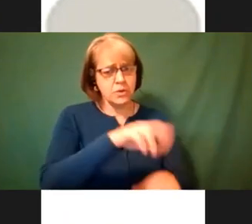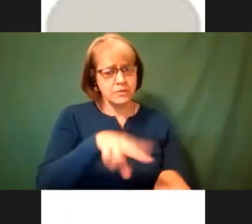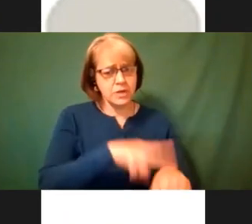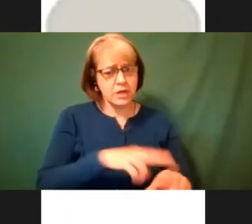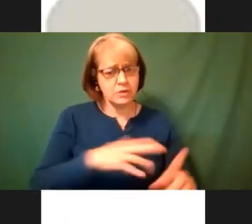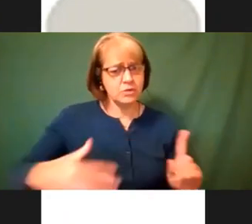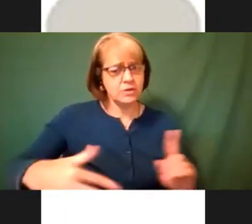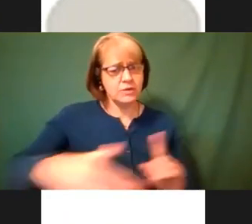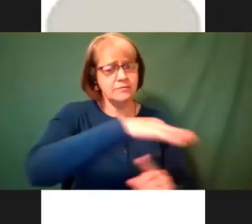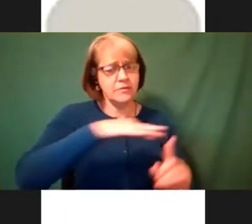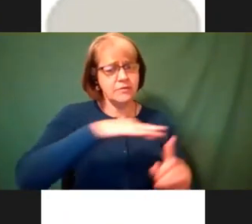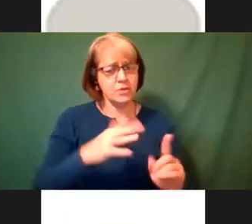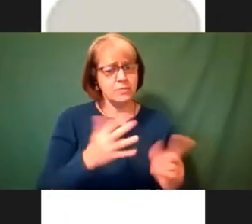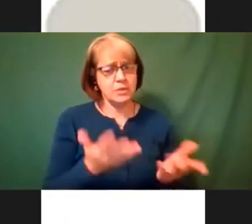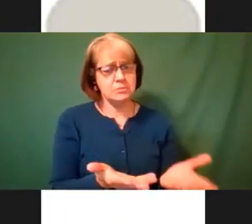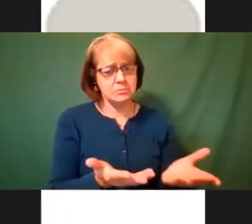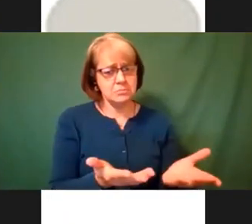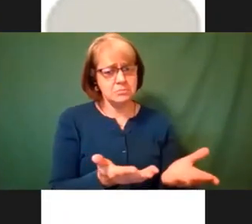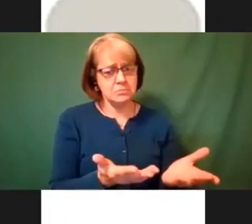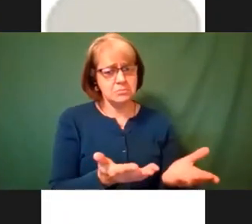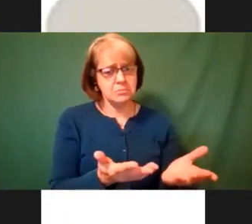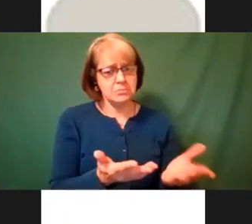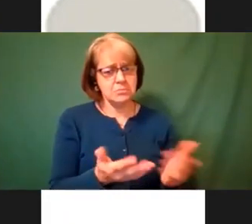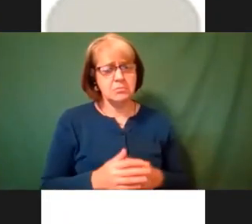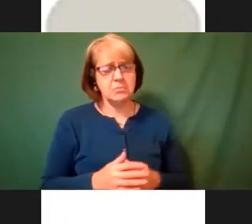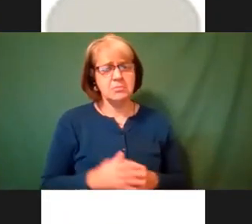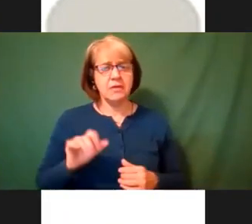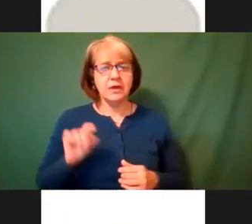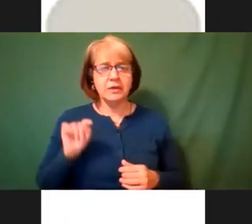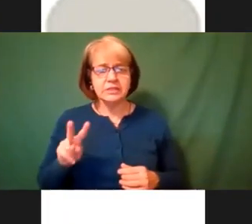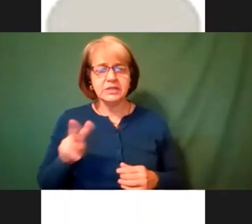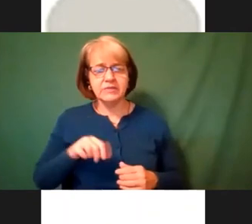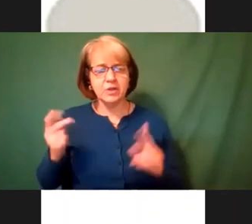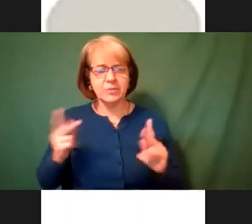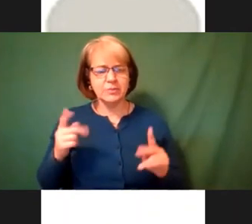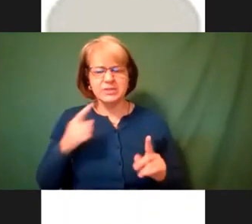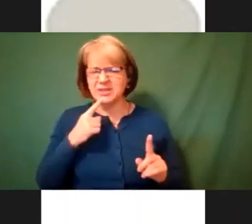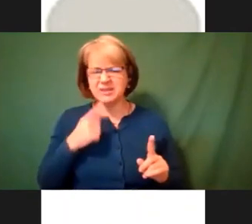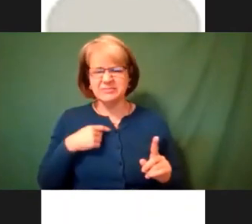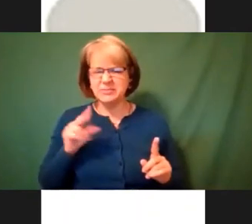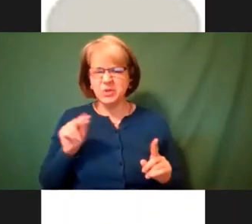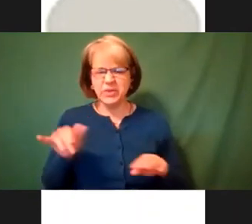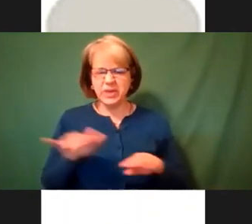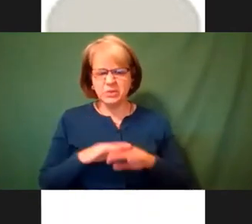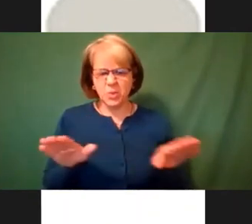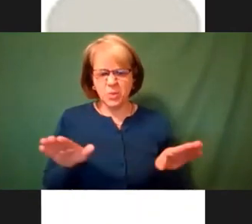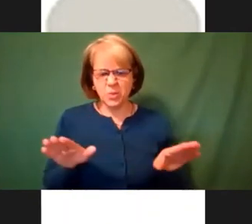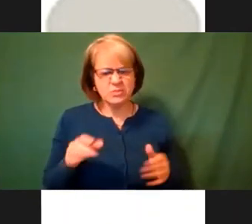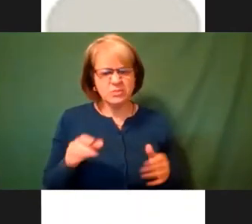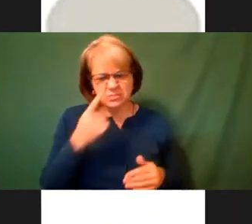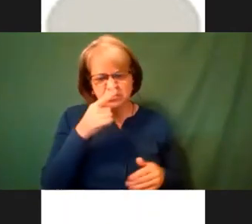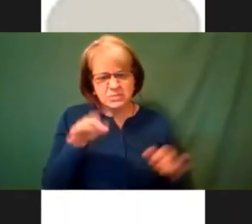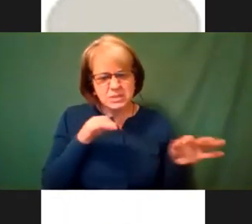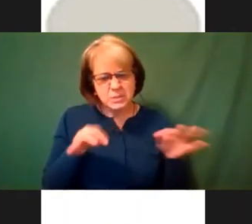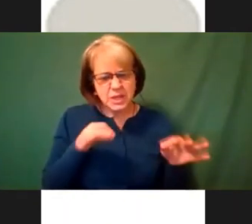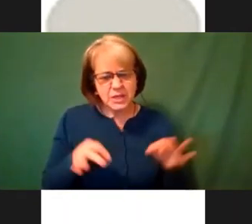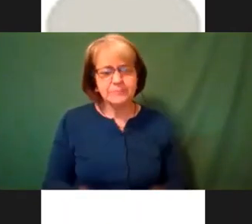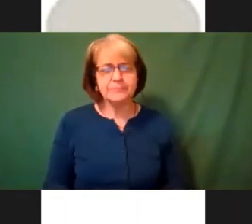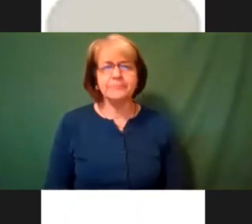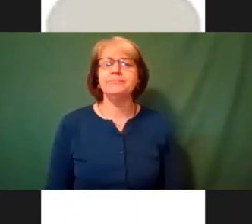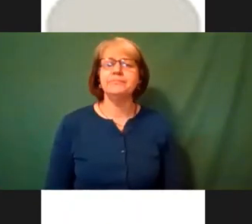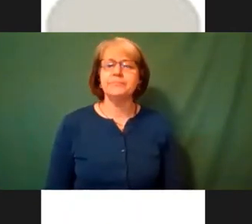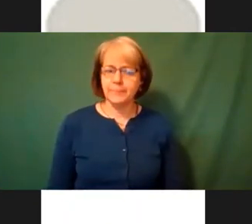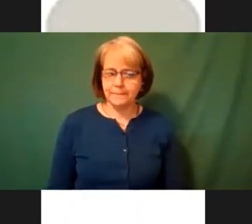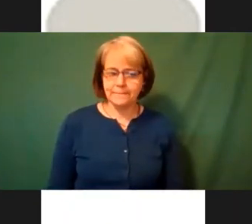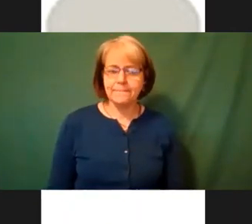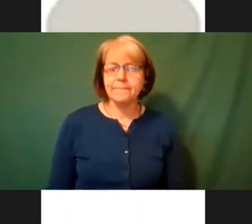specific spaces that the media seems to direct us to? Yes. So I want to back up a little bit. That's a great question, and say